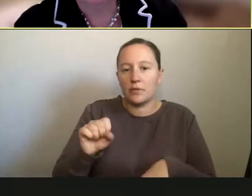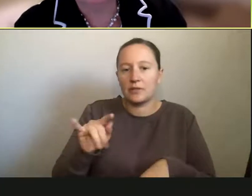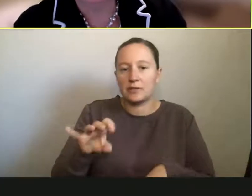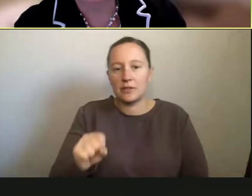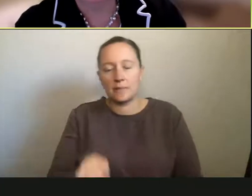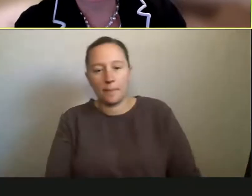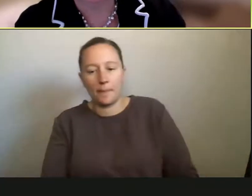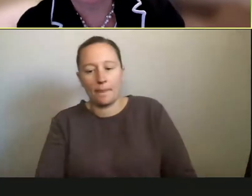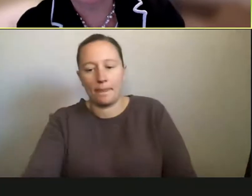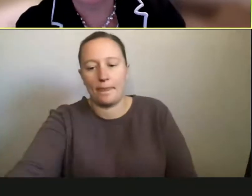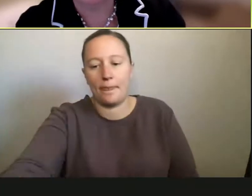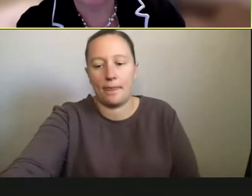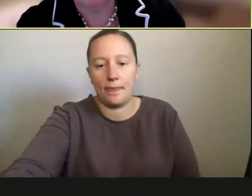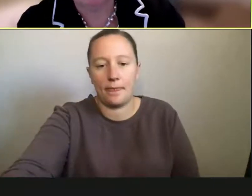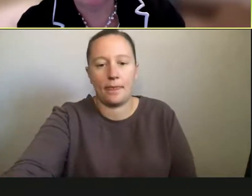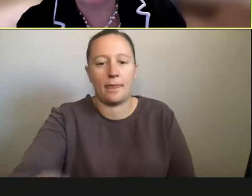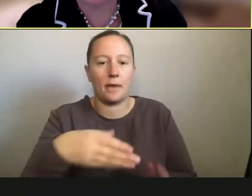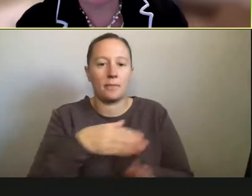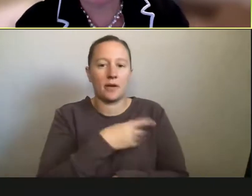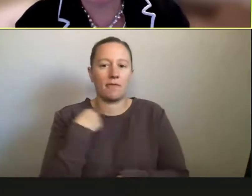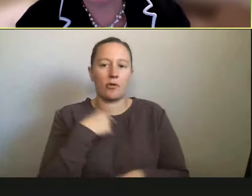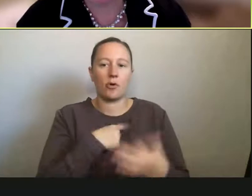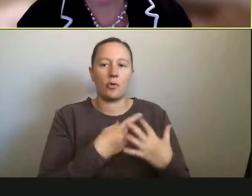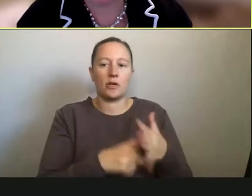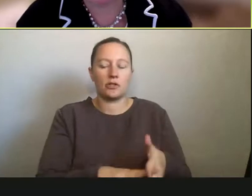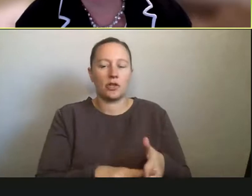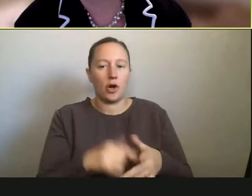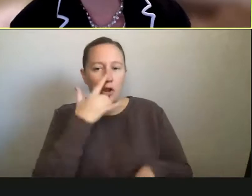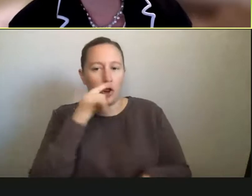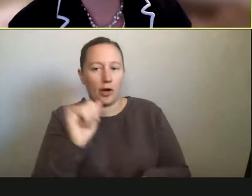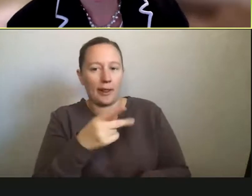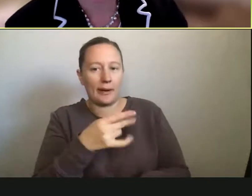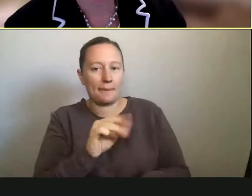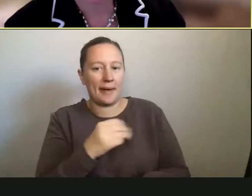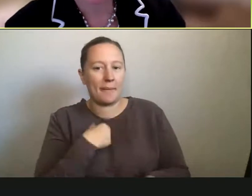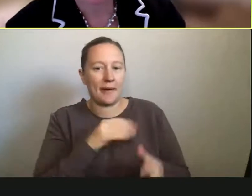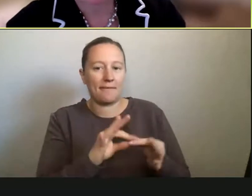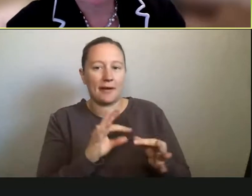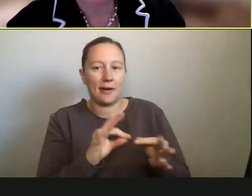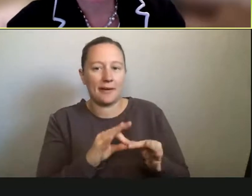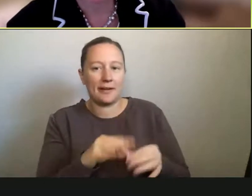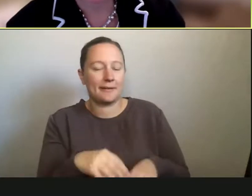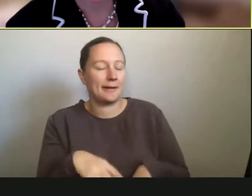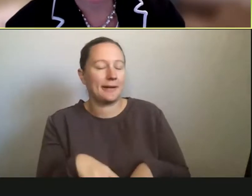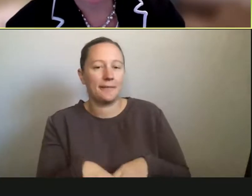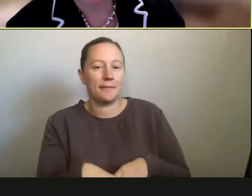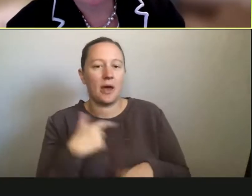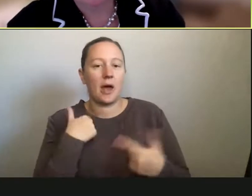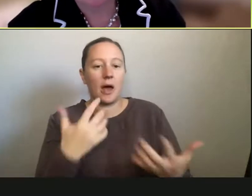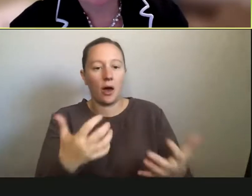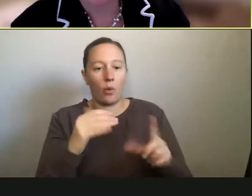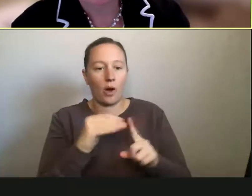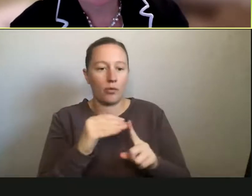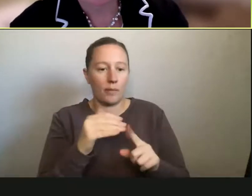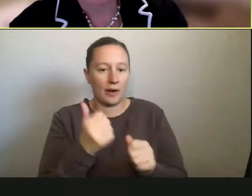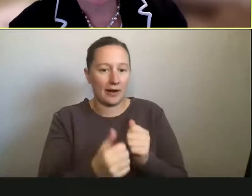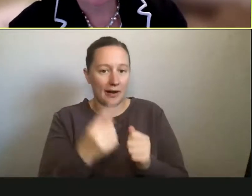So before we get started, and it looks like Pam has something to say about this also, I want to remind everybody